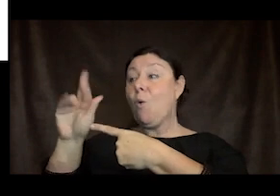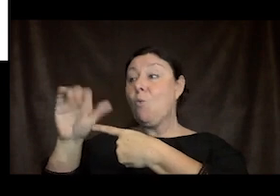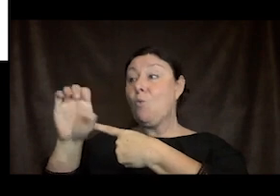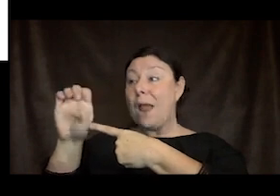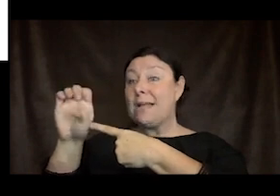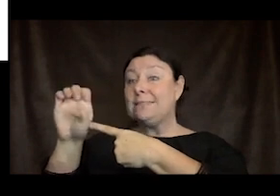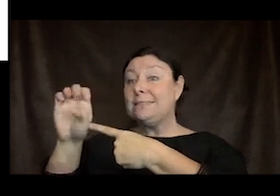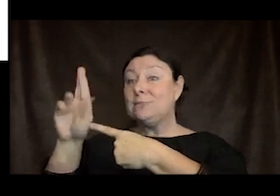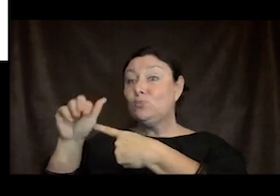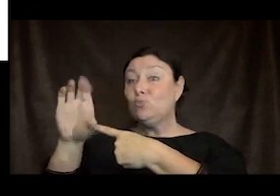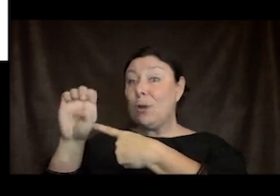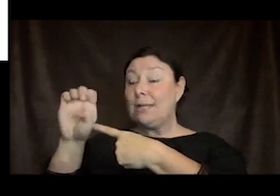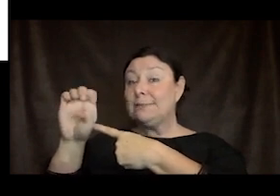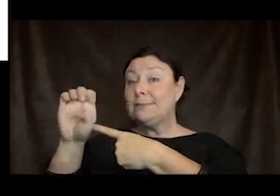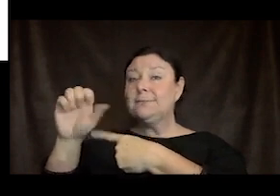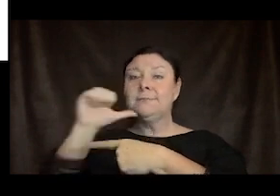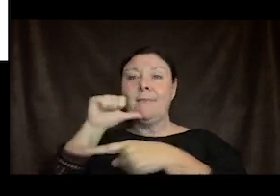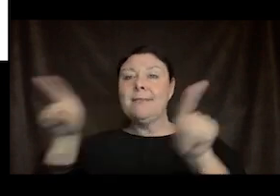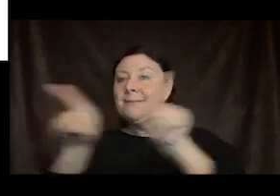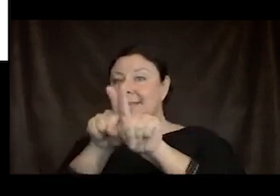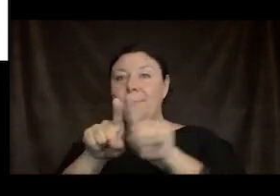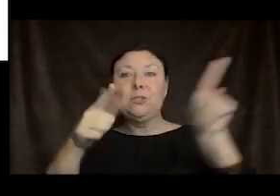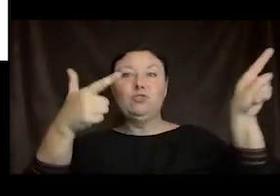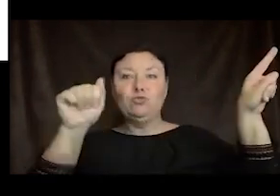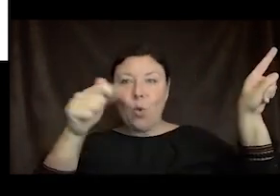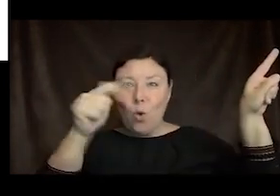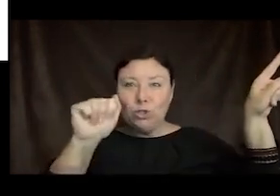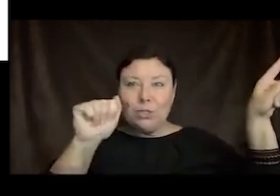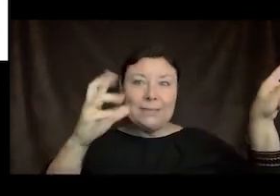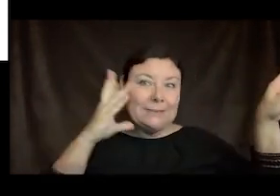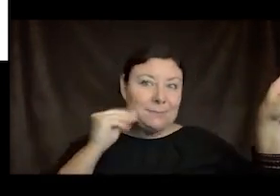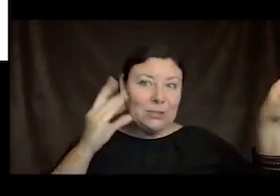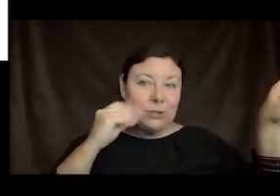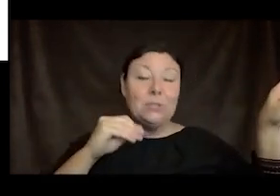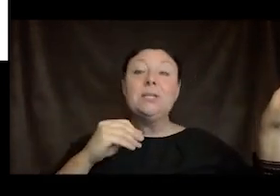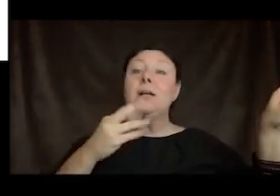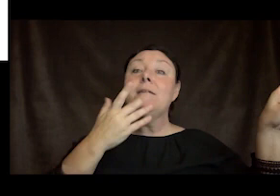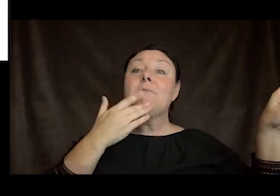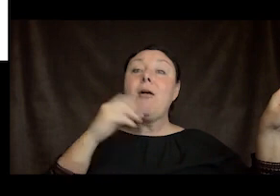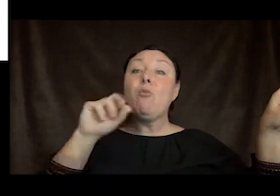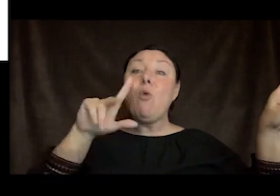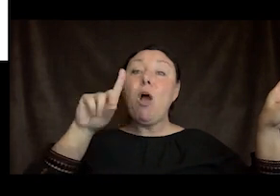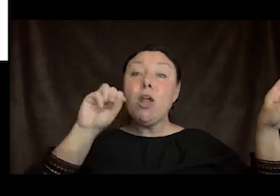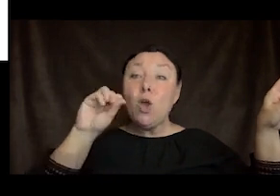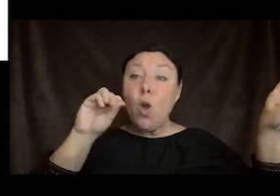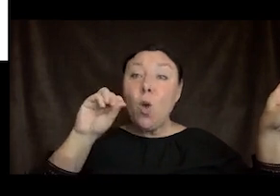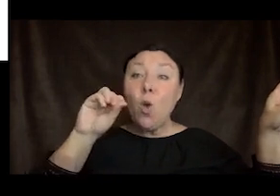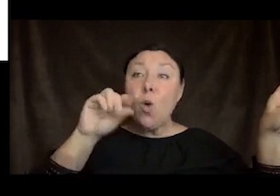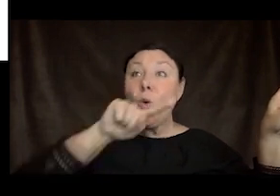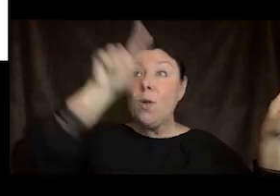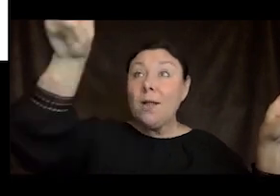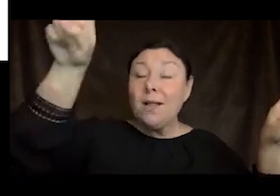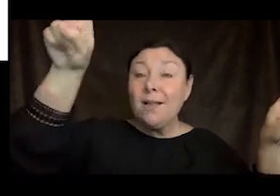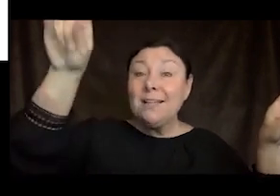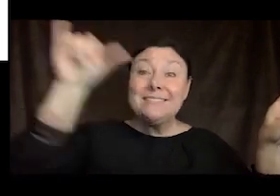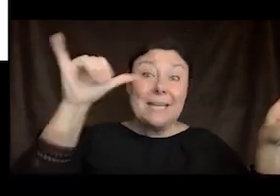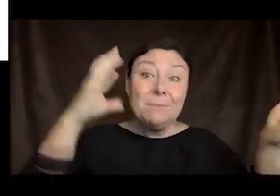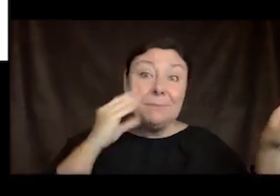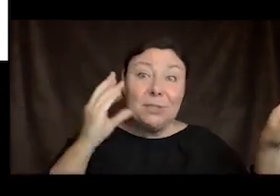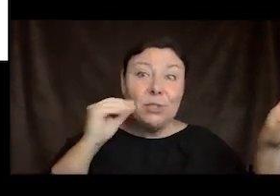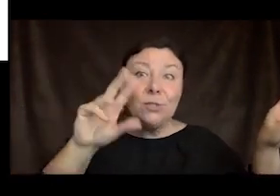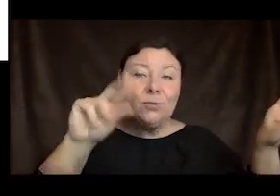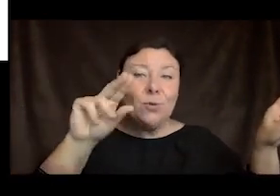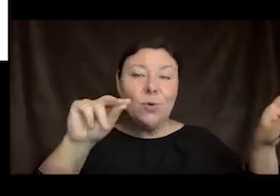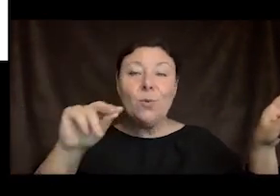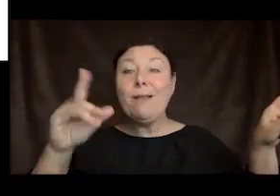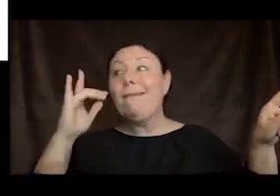as it is in Georgia. It's not the same as it is in Colorado. It's not the same as it is in California or Canada